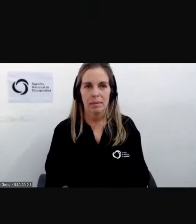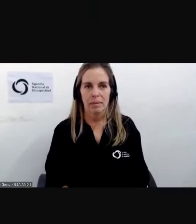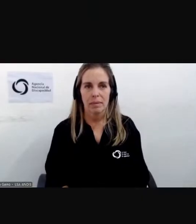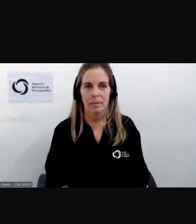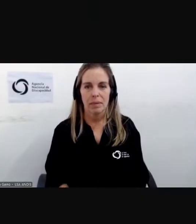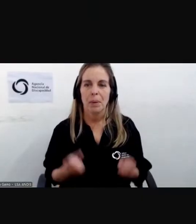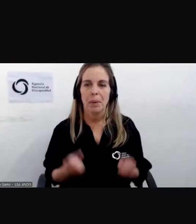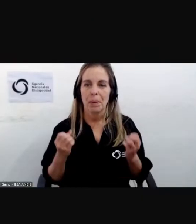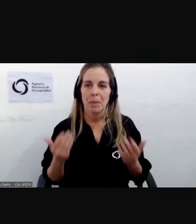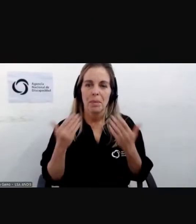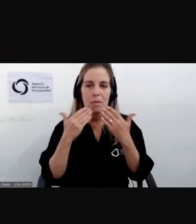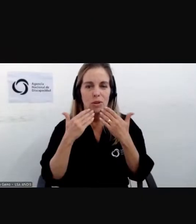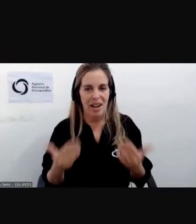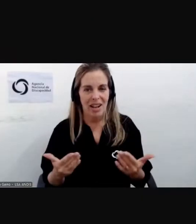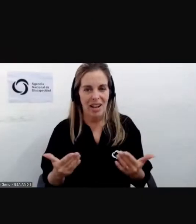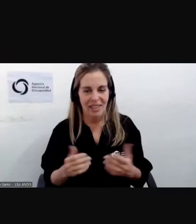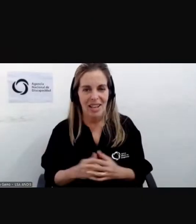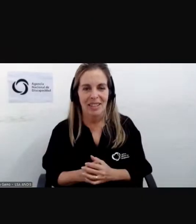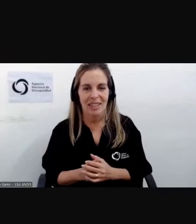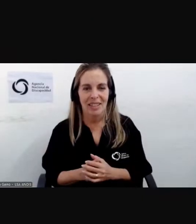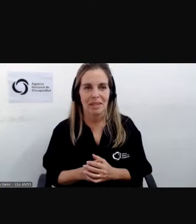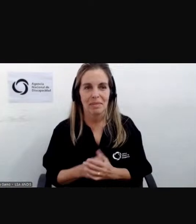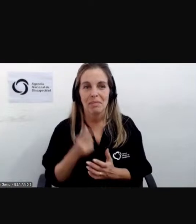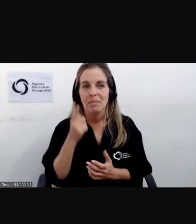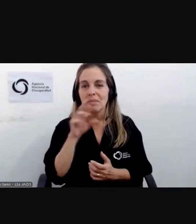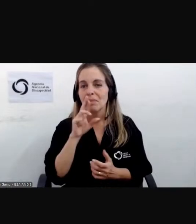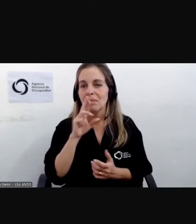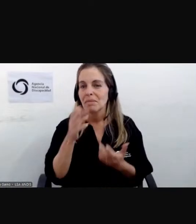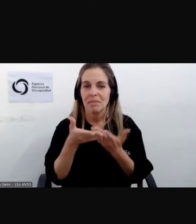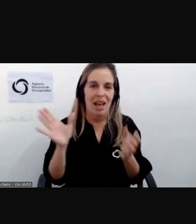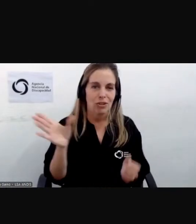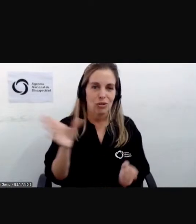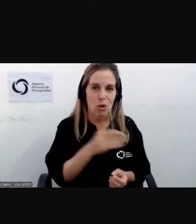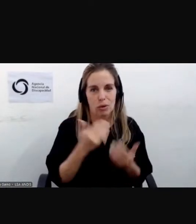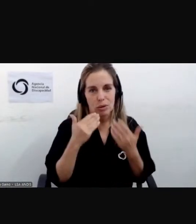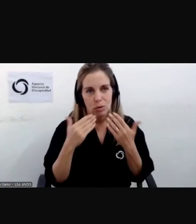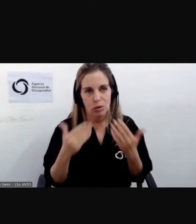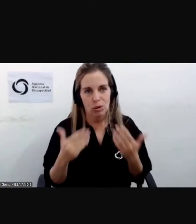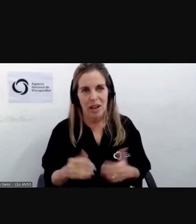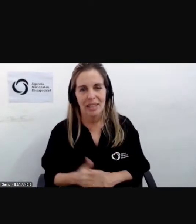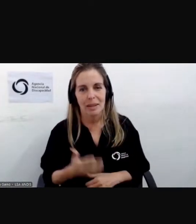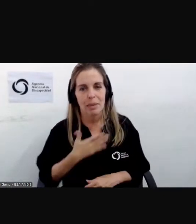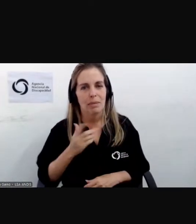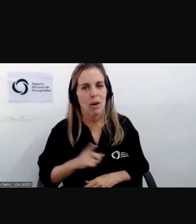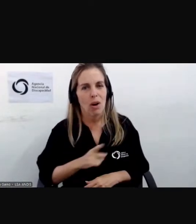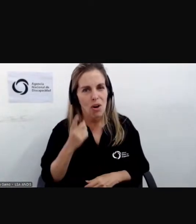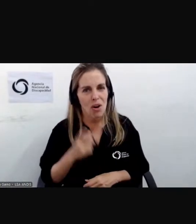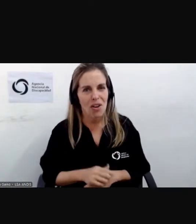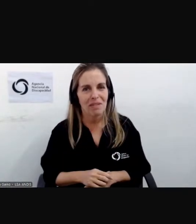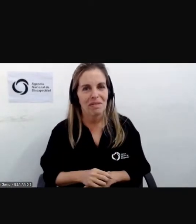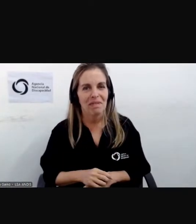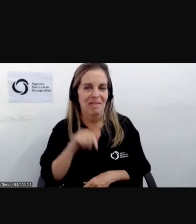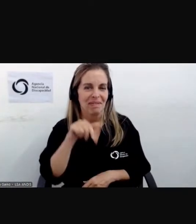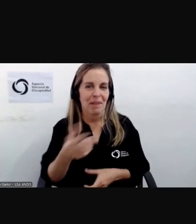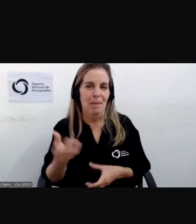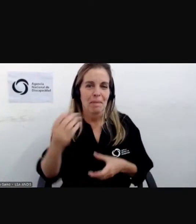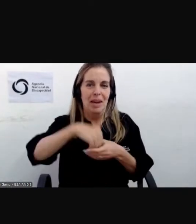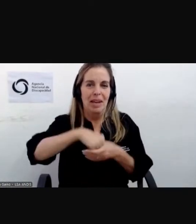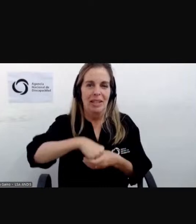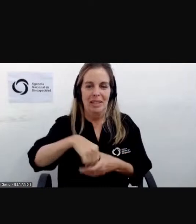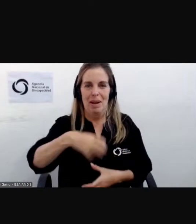On the one hand, based on my academic experience in research, because we are